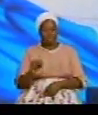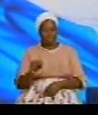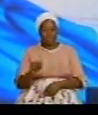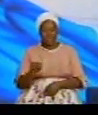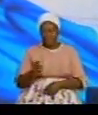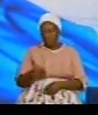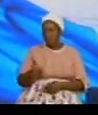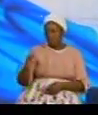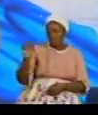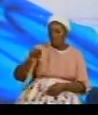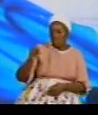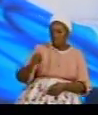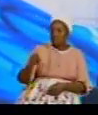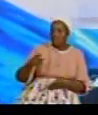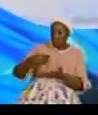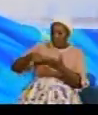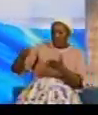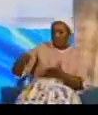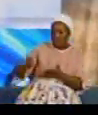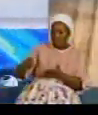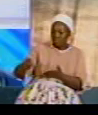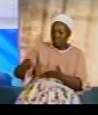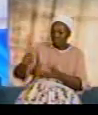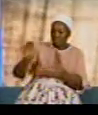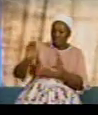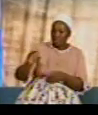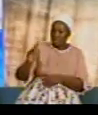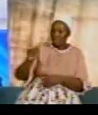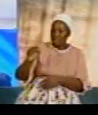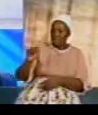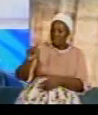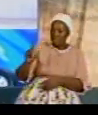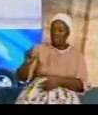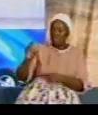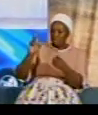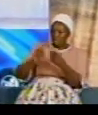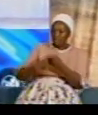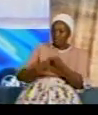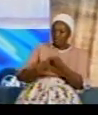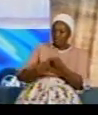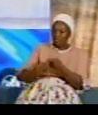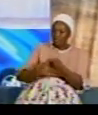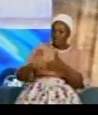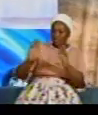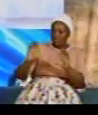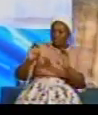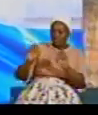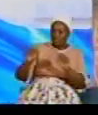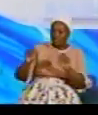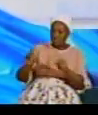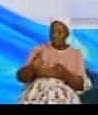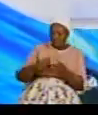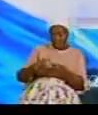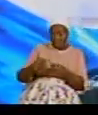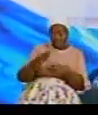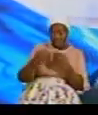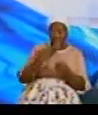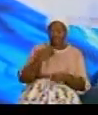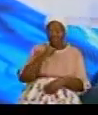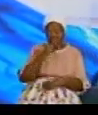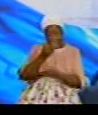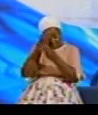will not listen to him again, and they'll block the way of salvation from